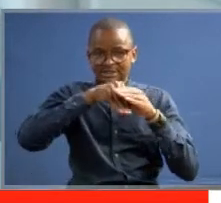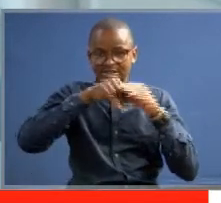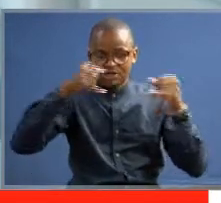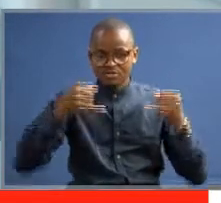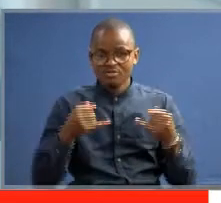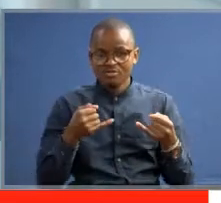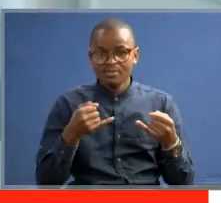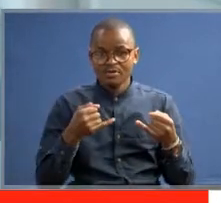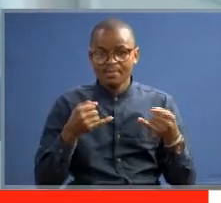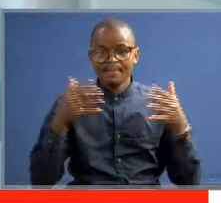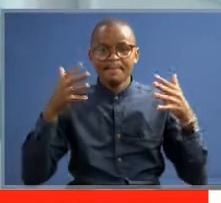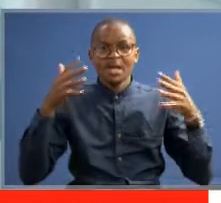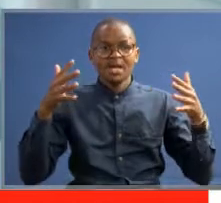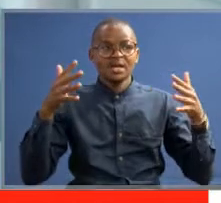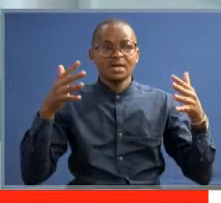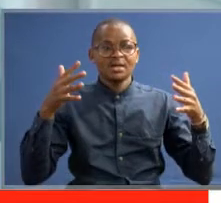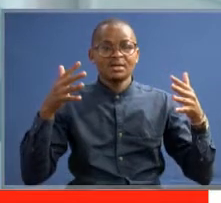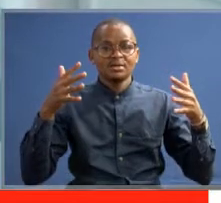new, bigger